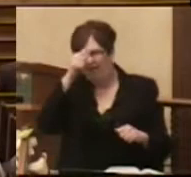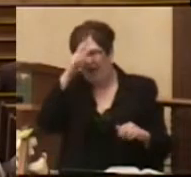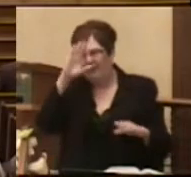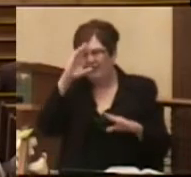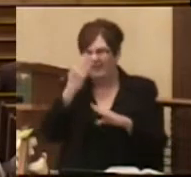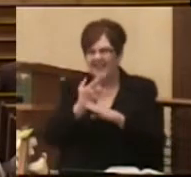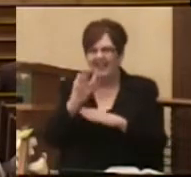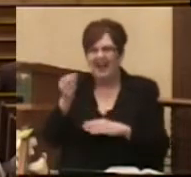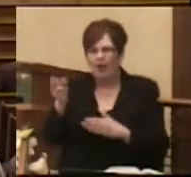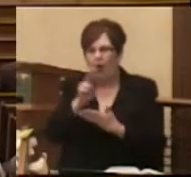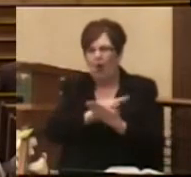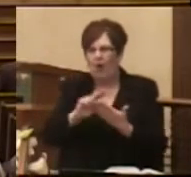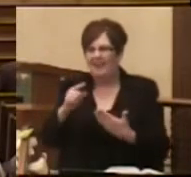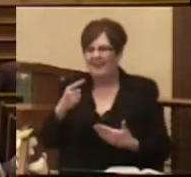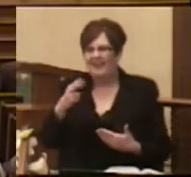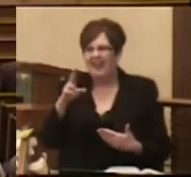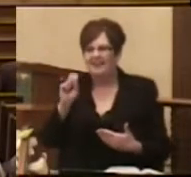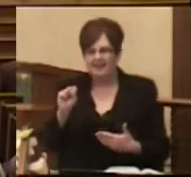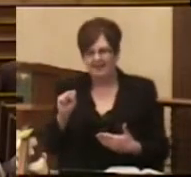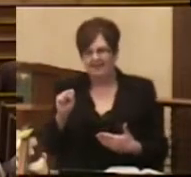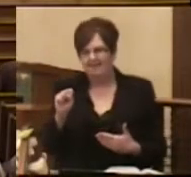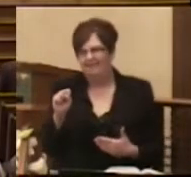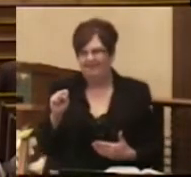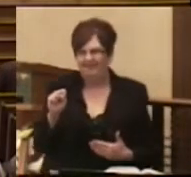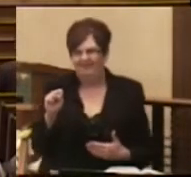and Holy Gus.